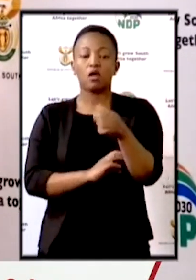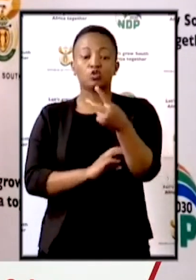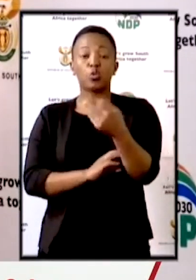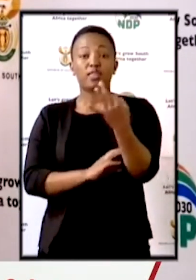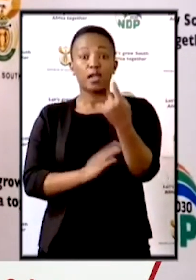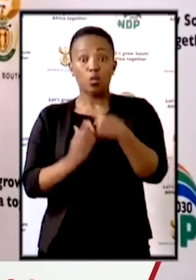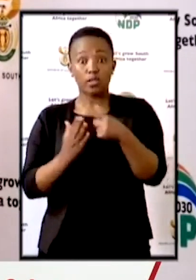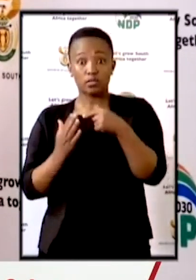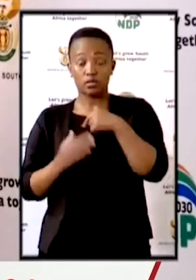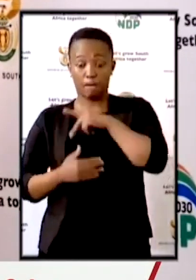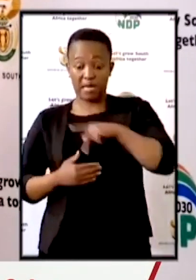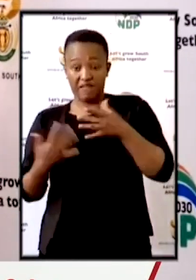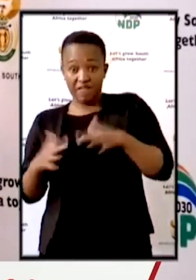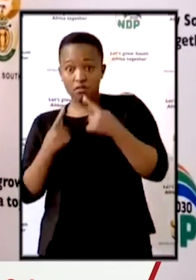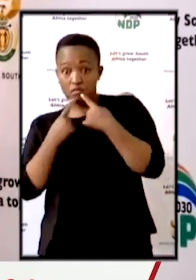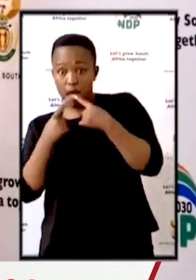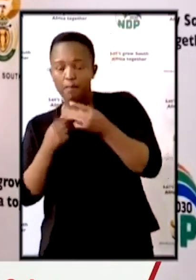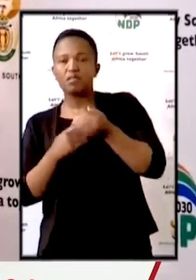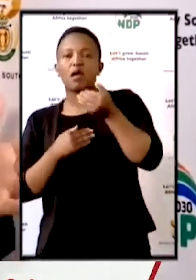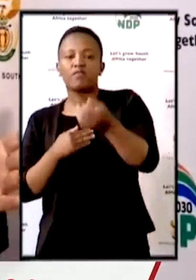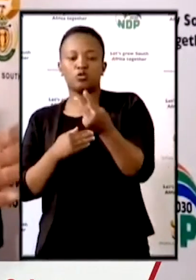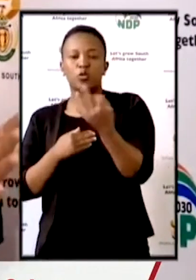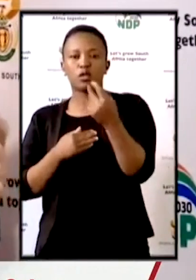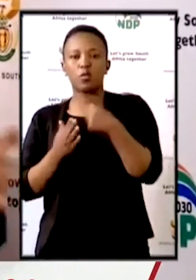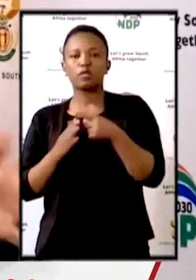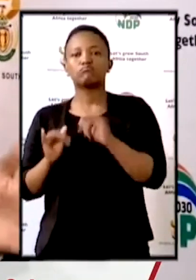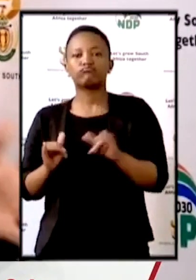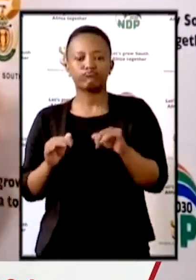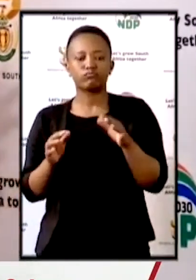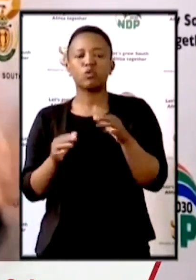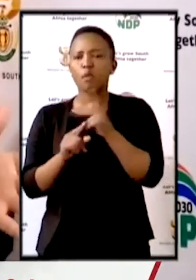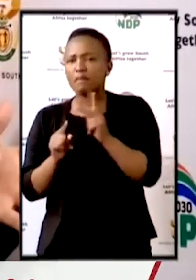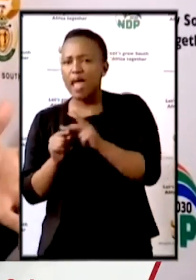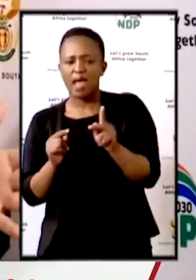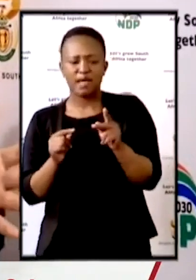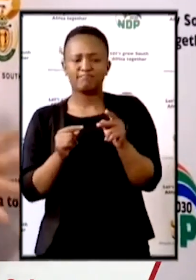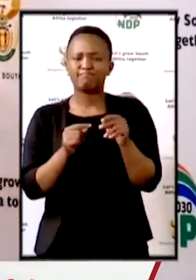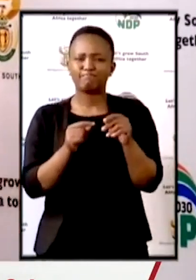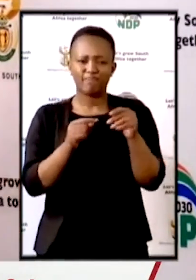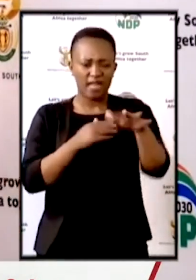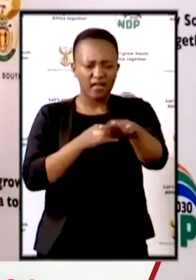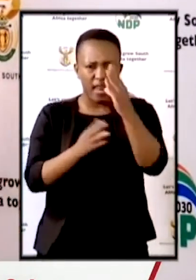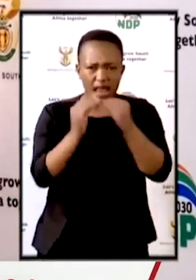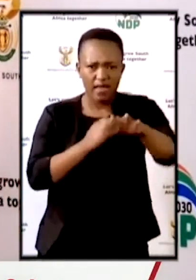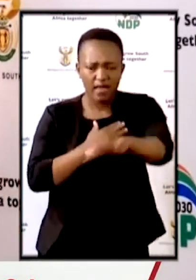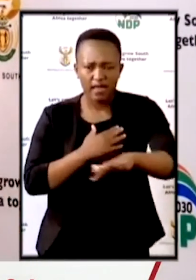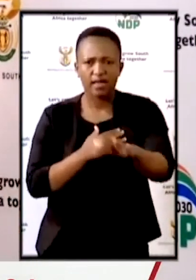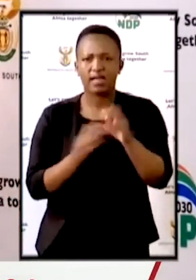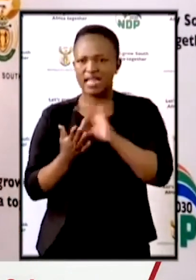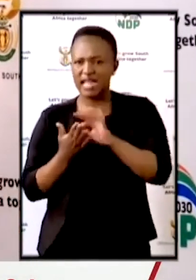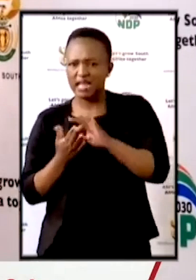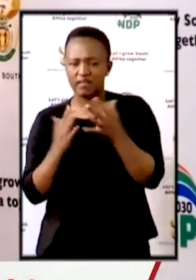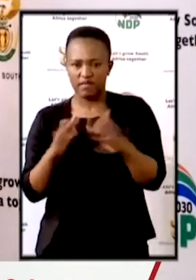period after its announcement will be needed to then prepare the campuses so that 2 to 3 weeks thereafter, staff